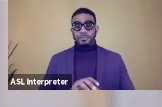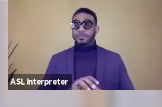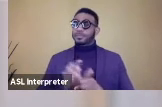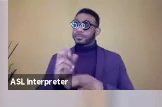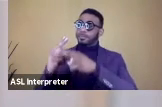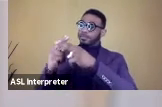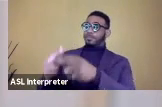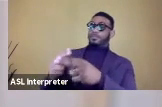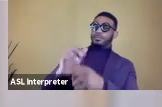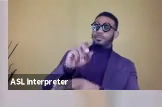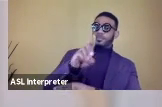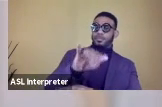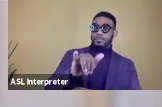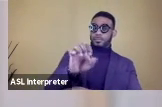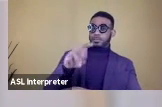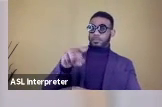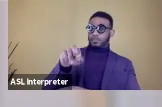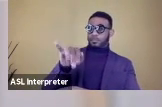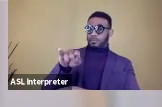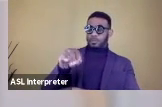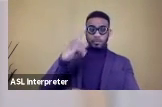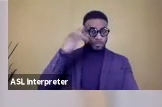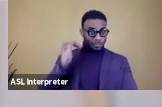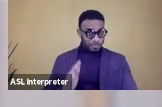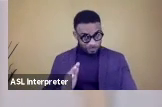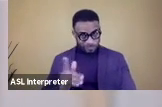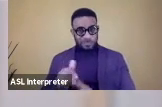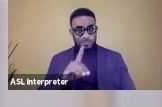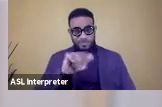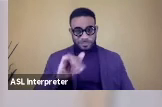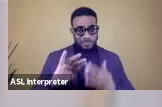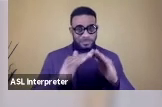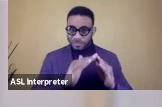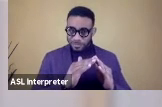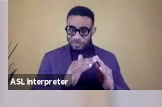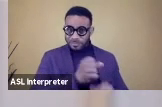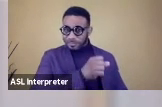named Andy Imparato, a Californian from the disability community,